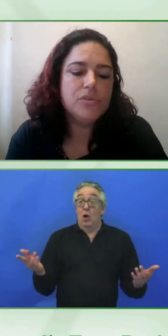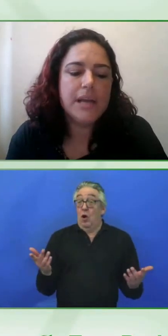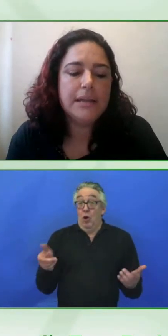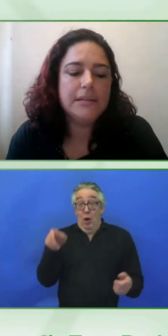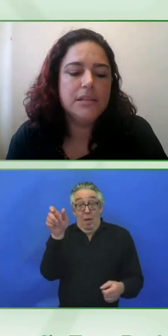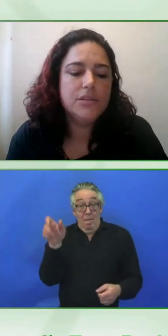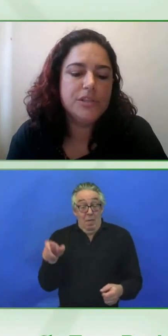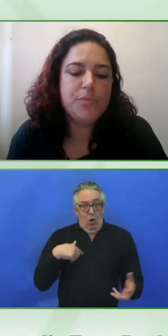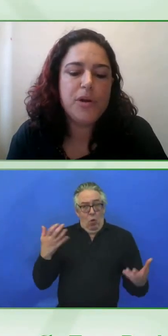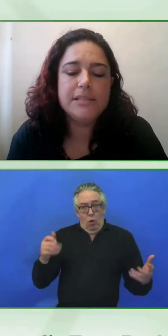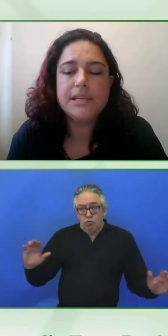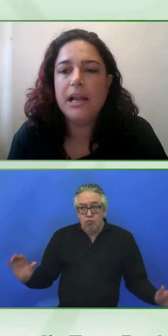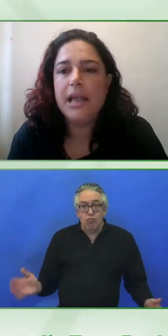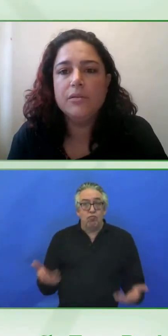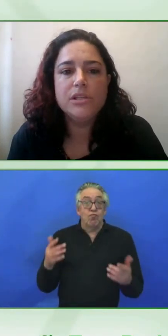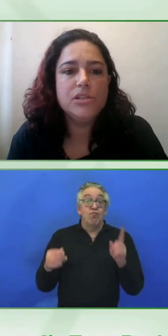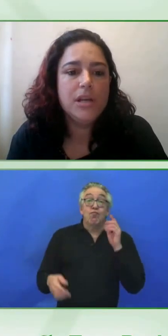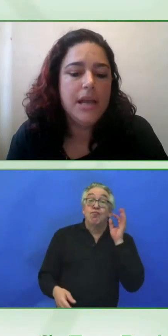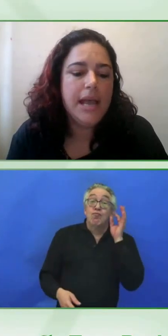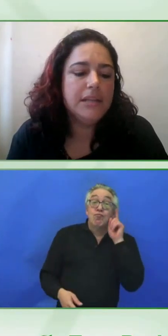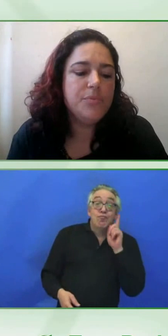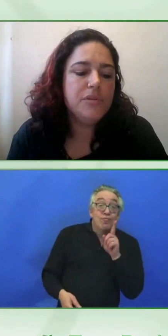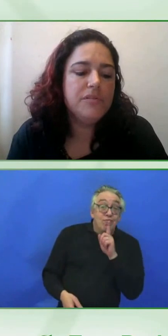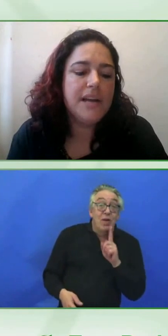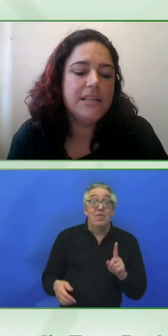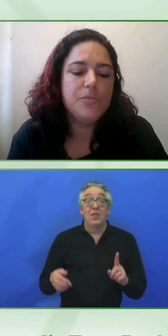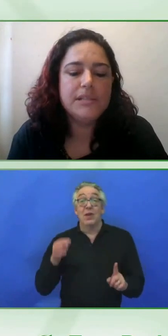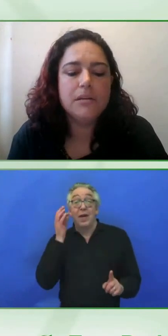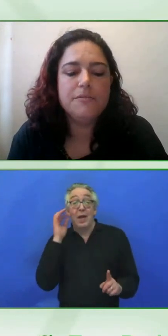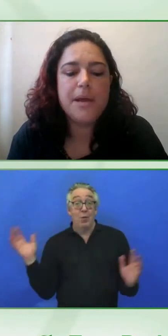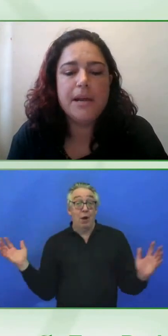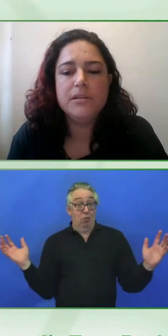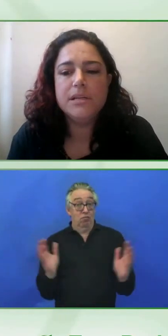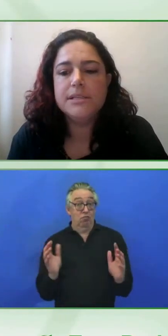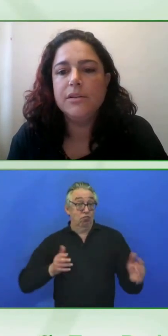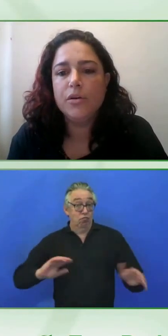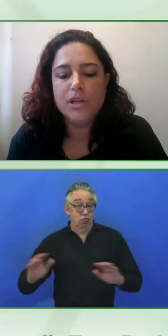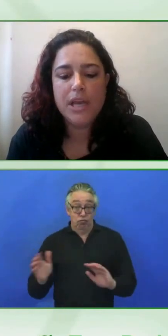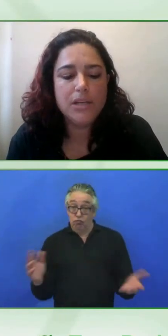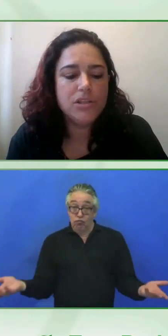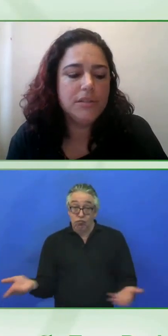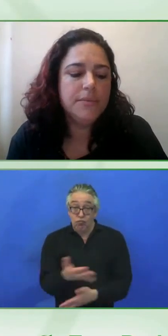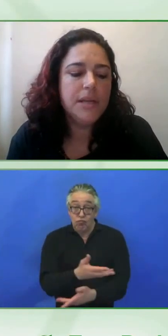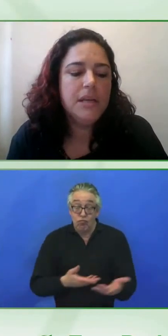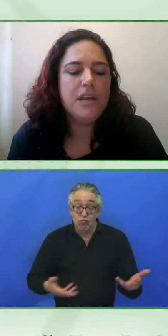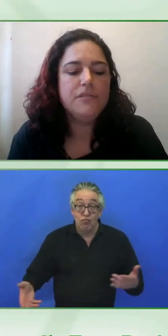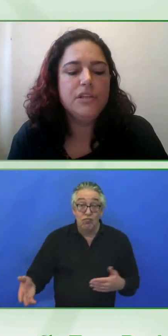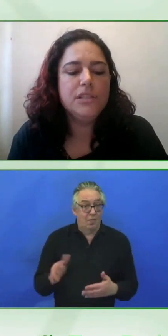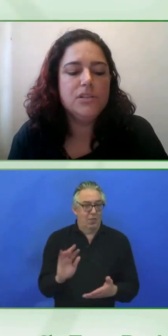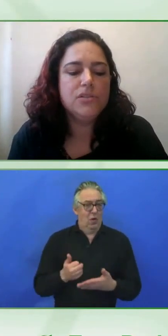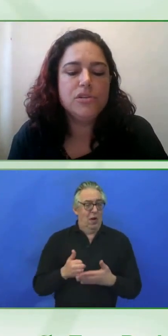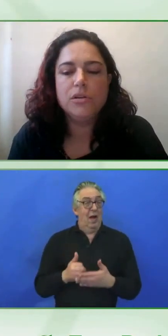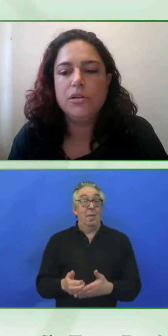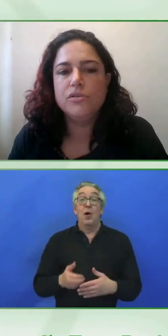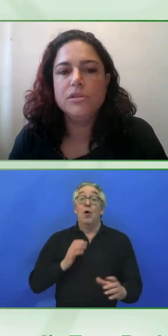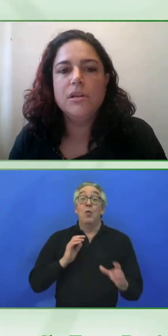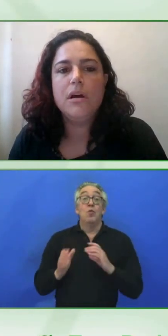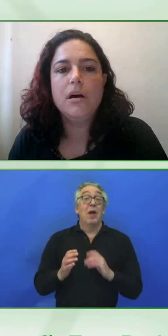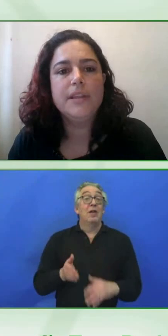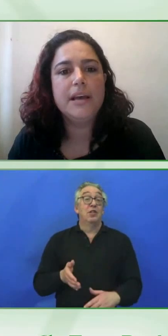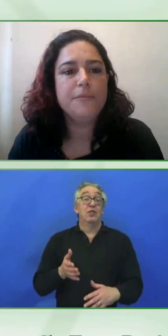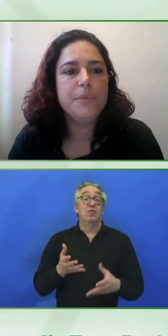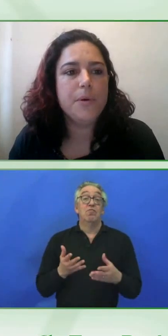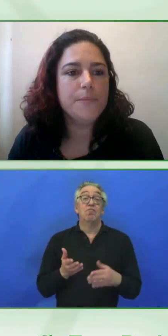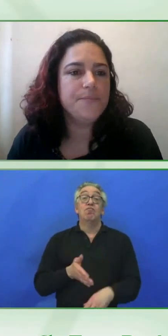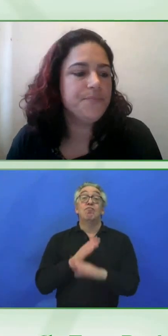people together to spread sign language and provide a breakdown of barriers in communication, favoring the social inclusion of